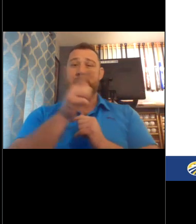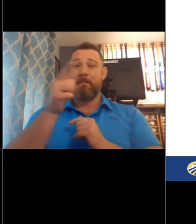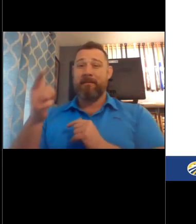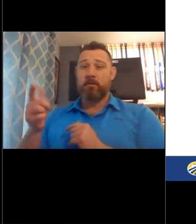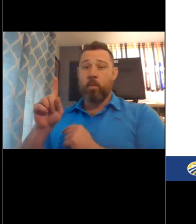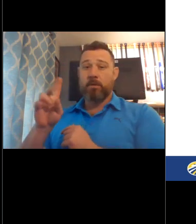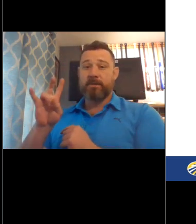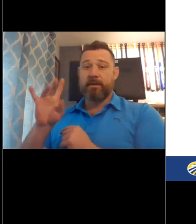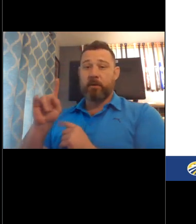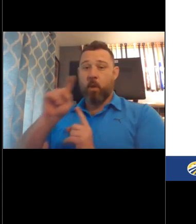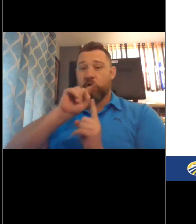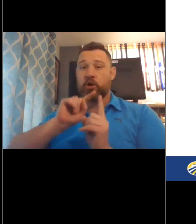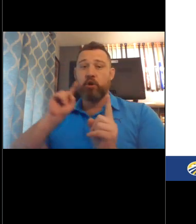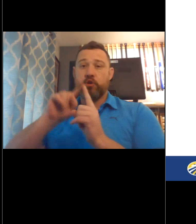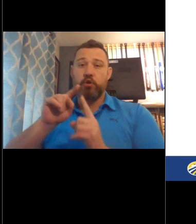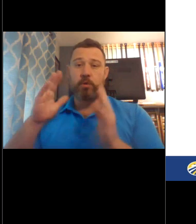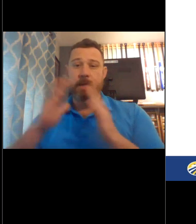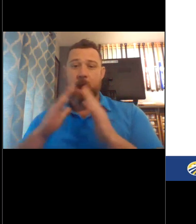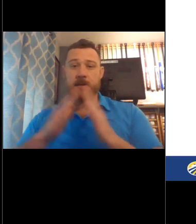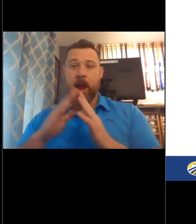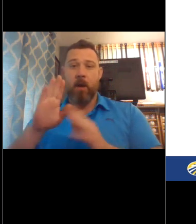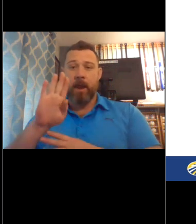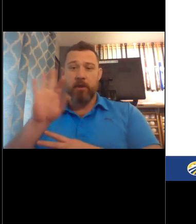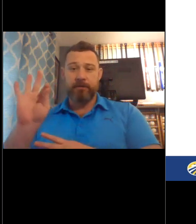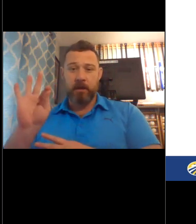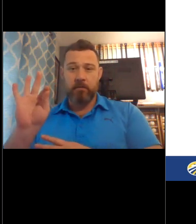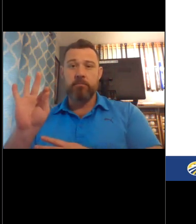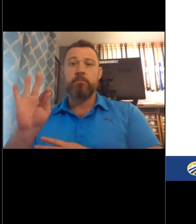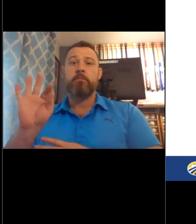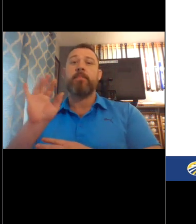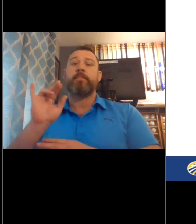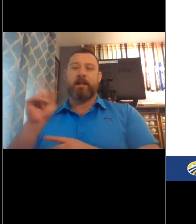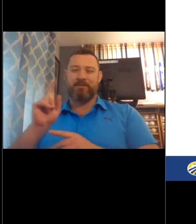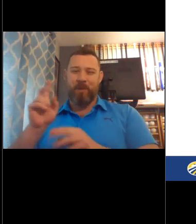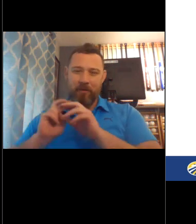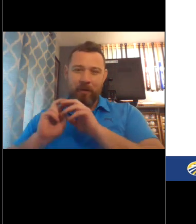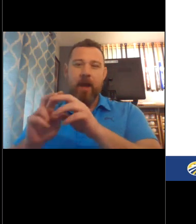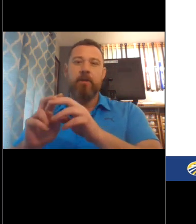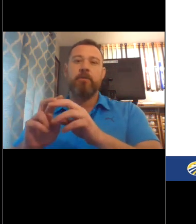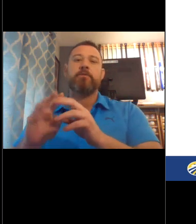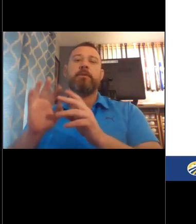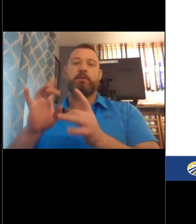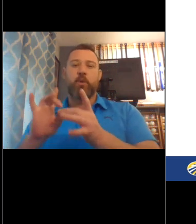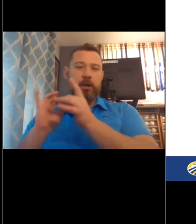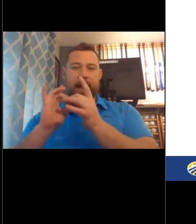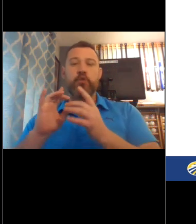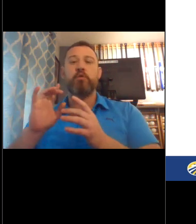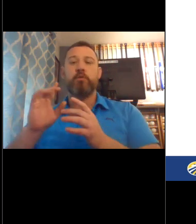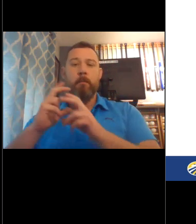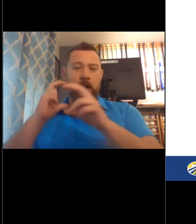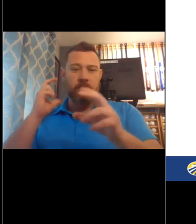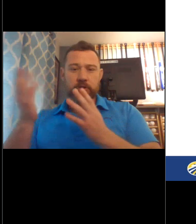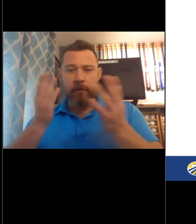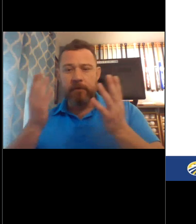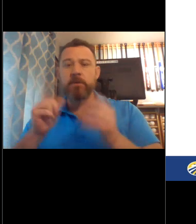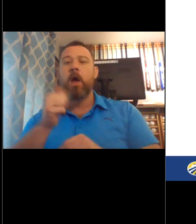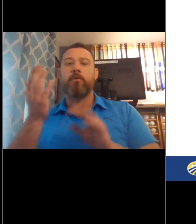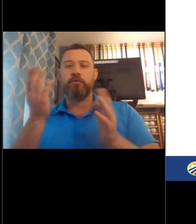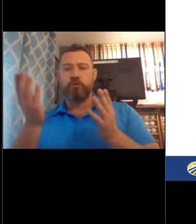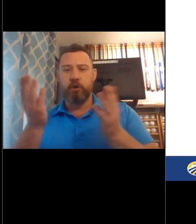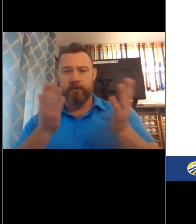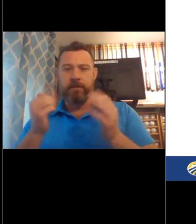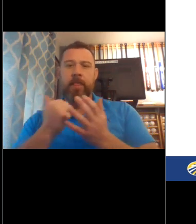downtown Bakersfield. And again, when you get into downtown, that's where the riders are, and it's also where you can connect to bus services and other services that help people move